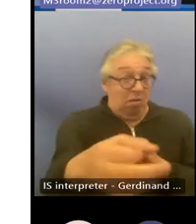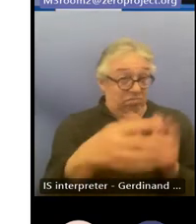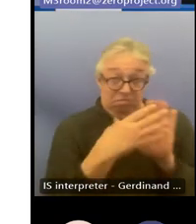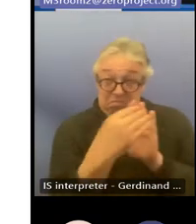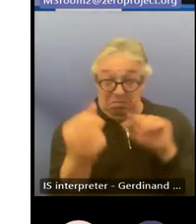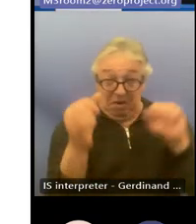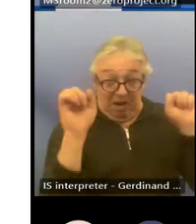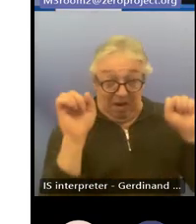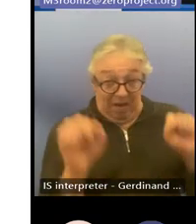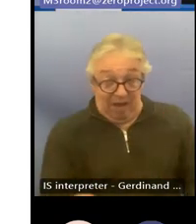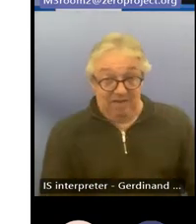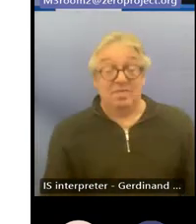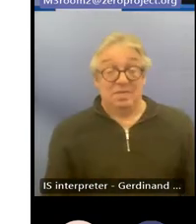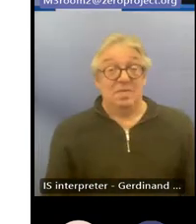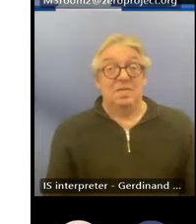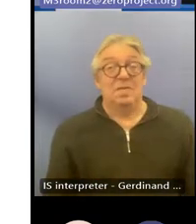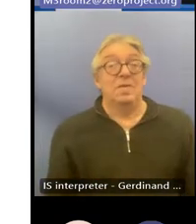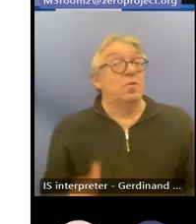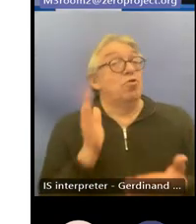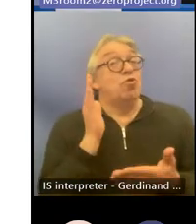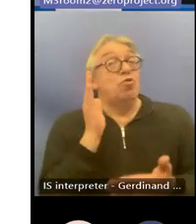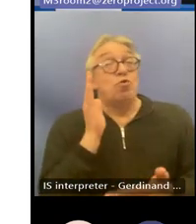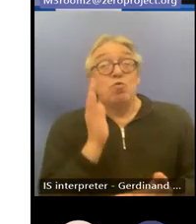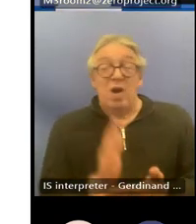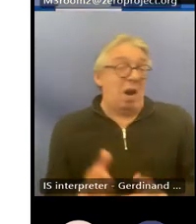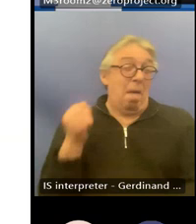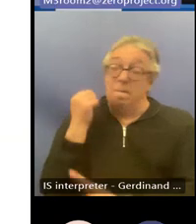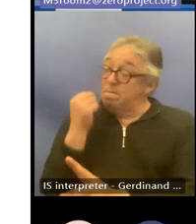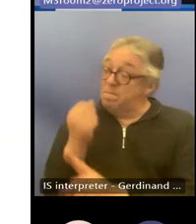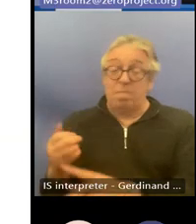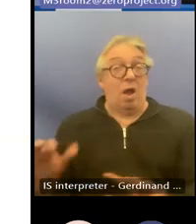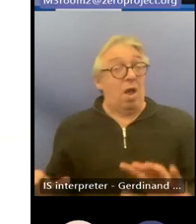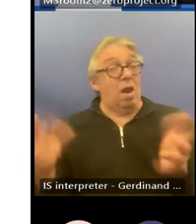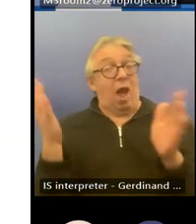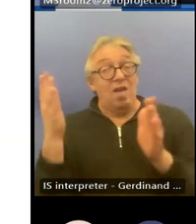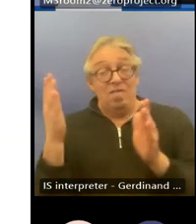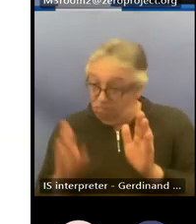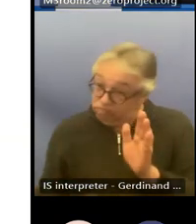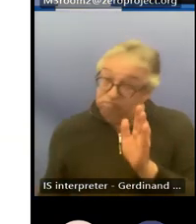of these children really create the biggest difference for their lives. And we've been